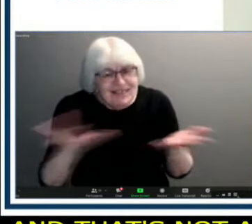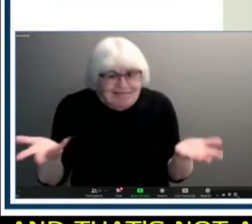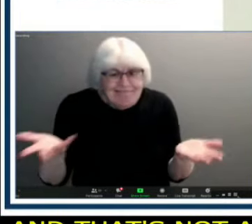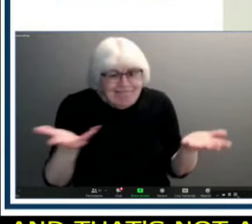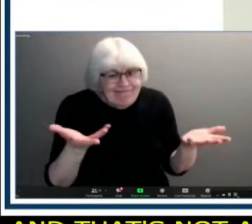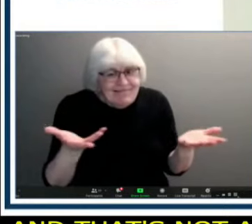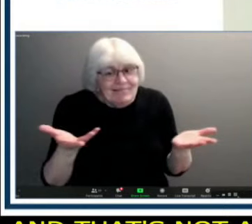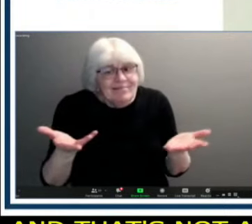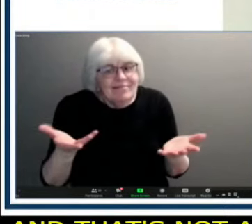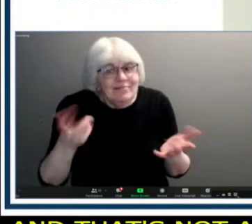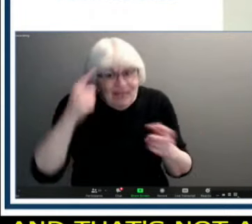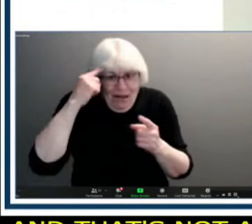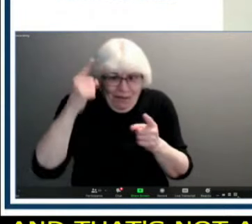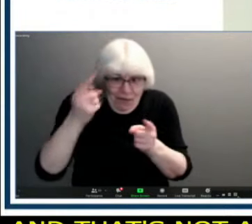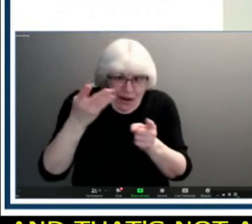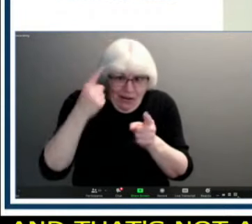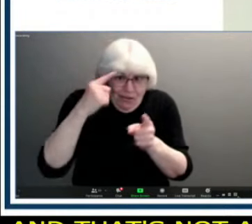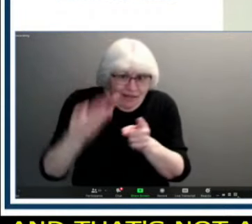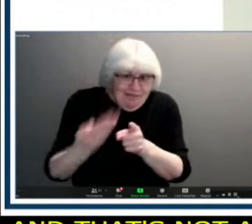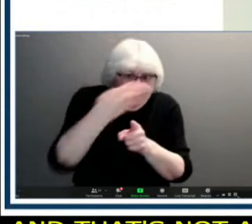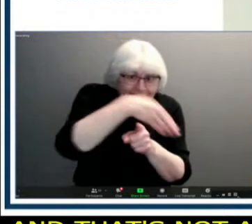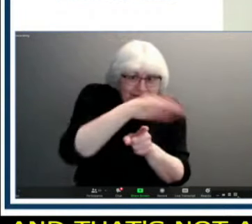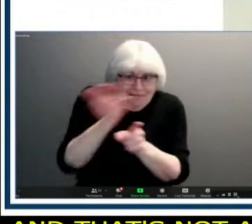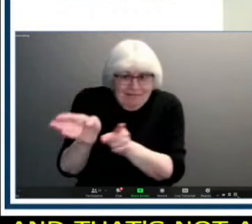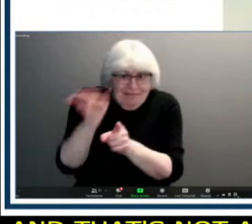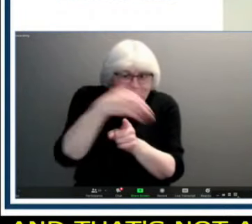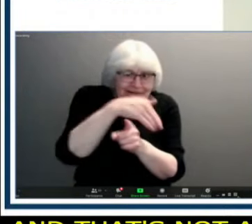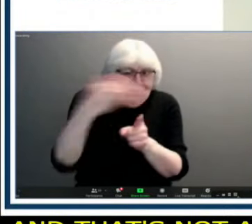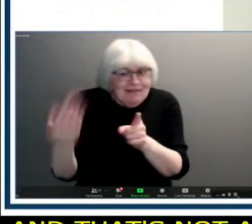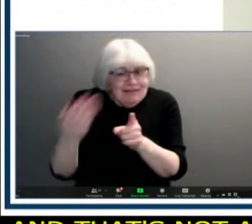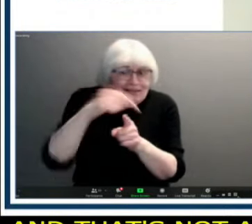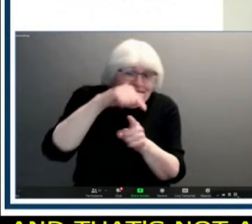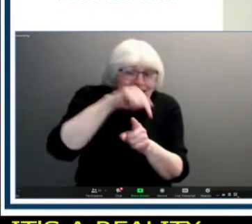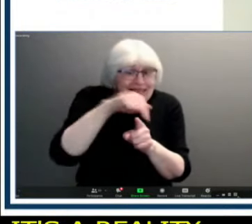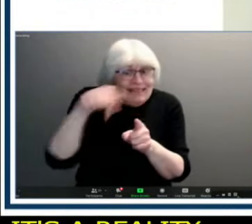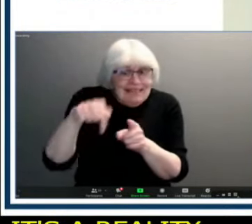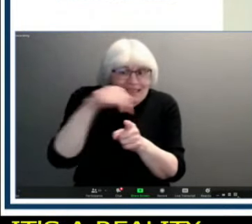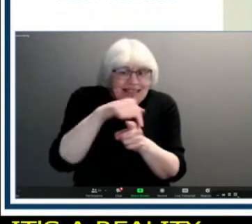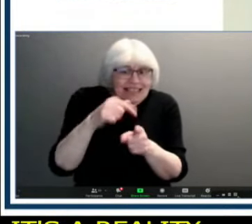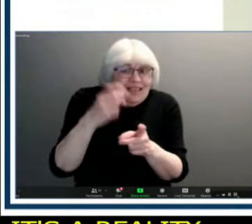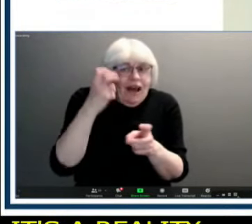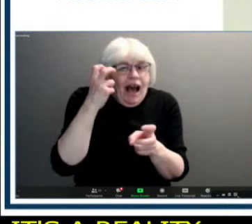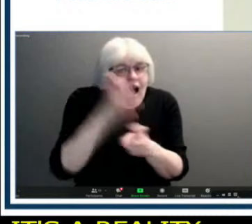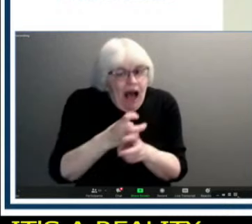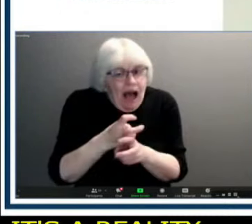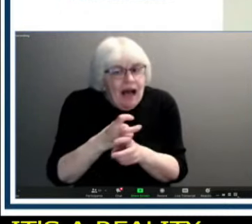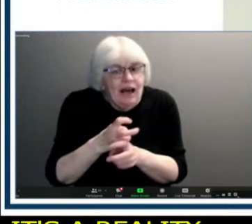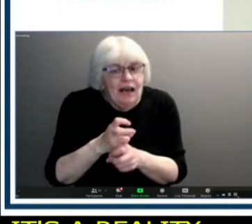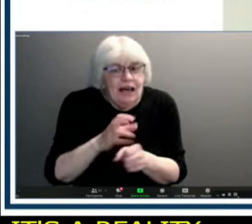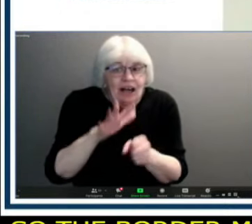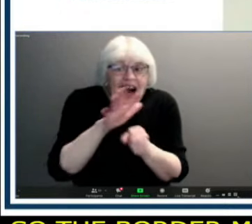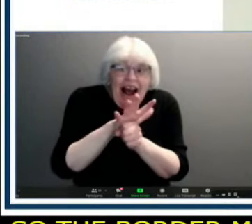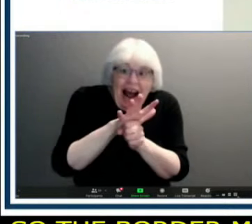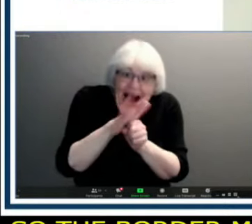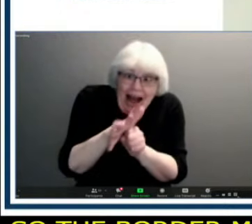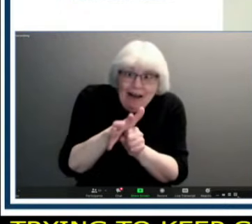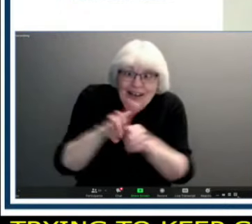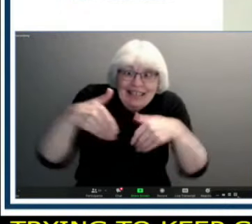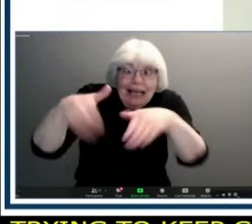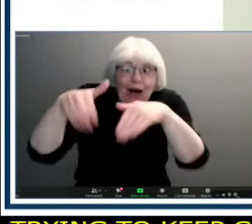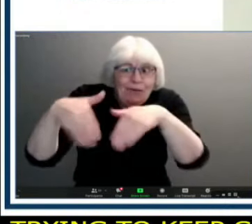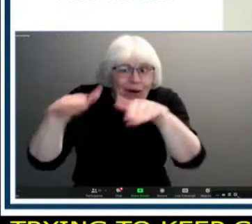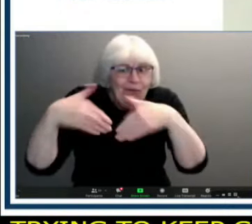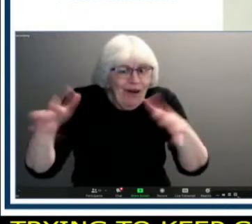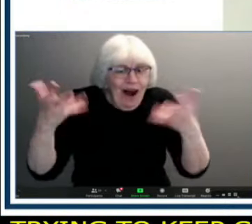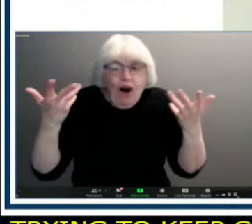measures tend to be effective when you're trying to keep COVID out. But we have it here now, so we're focused on